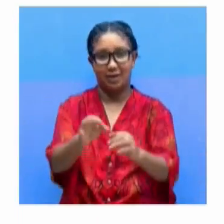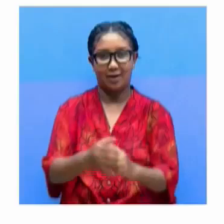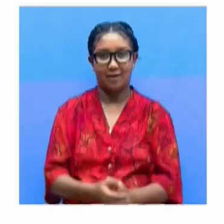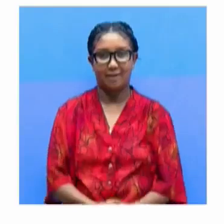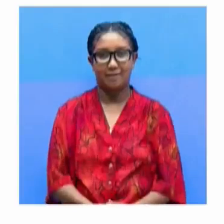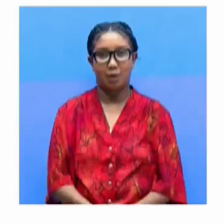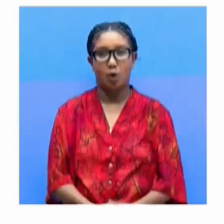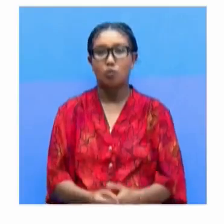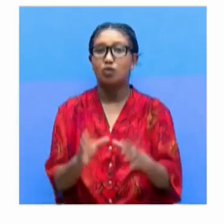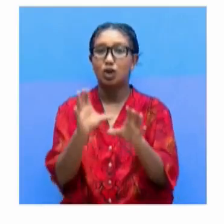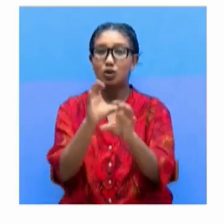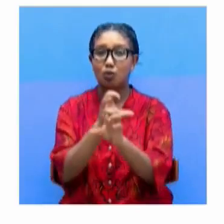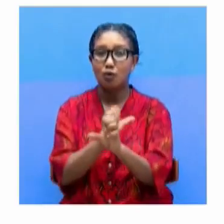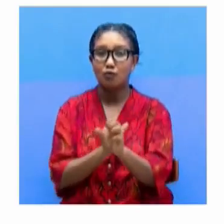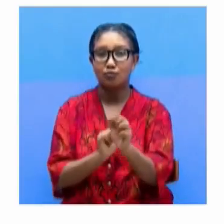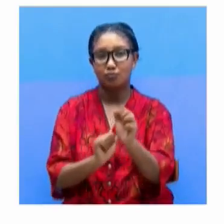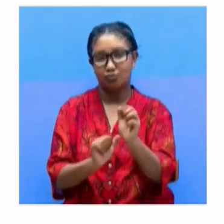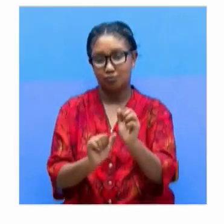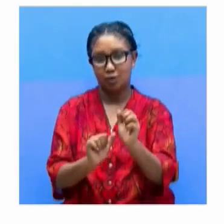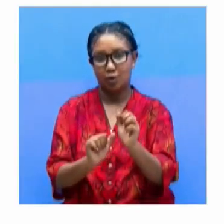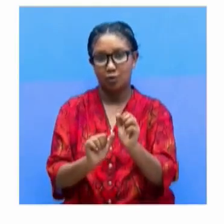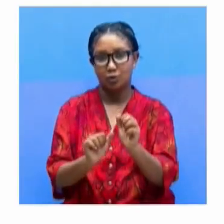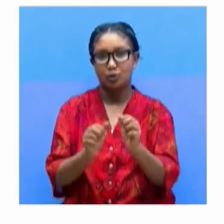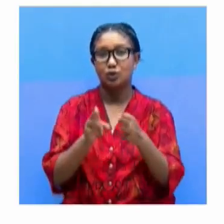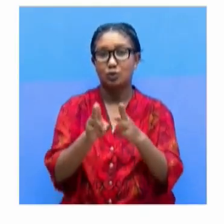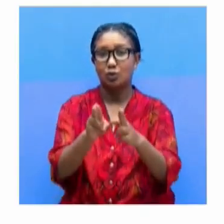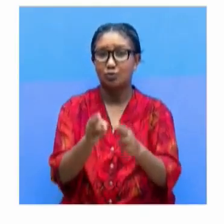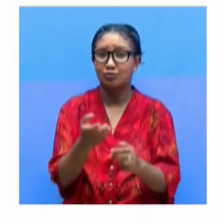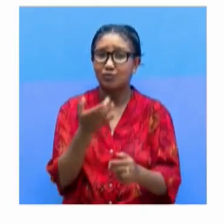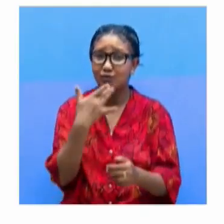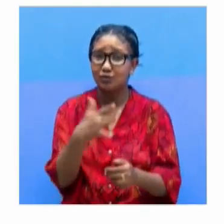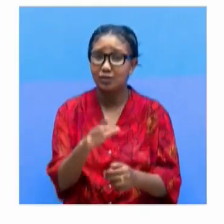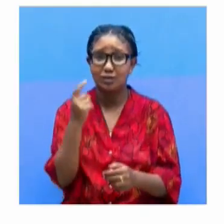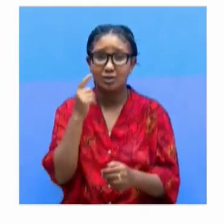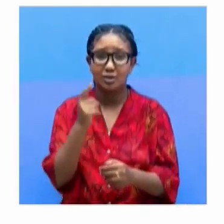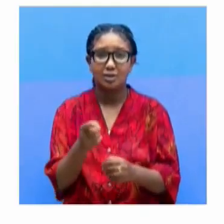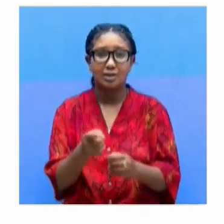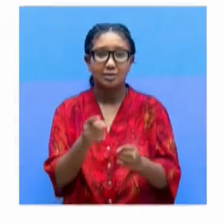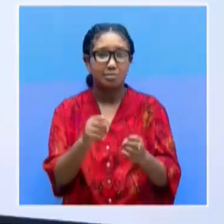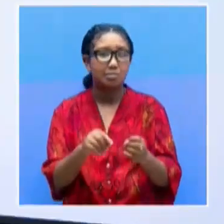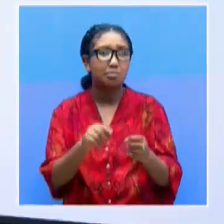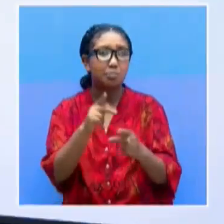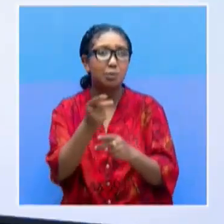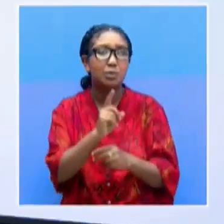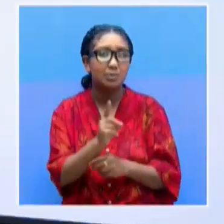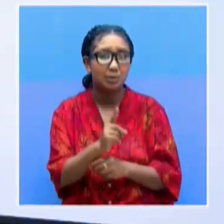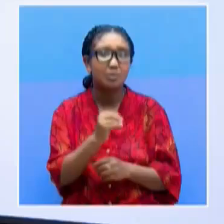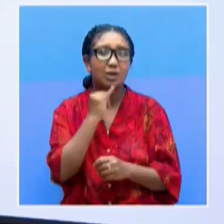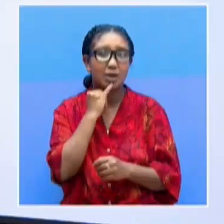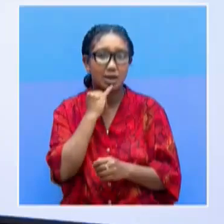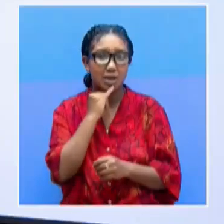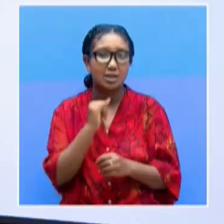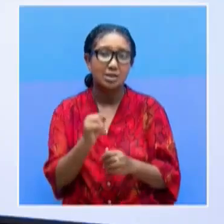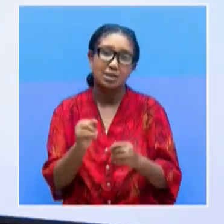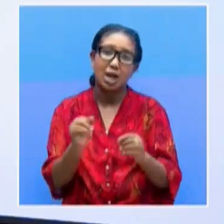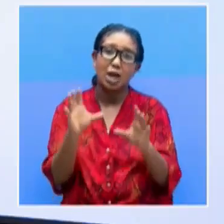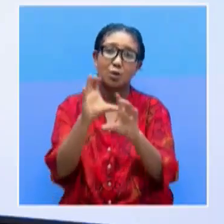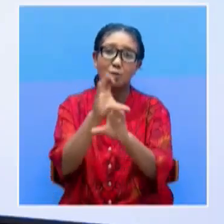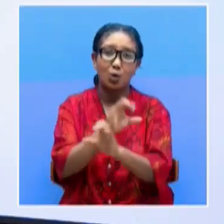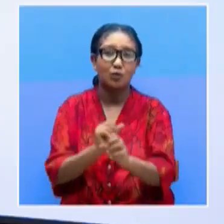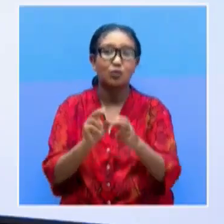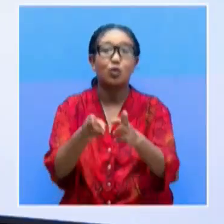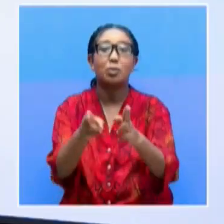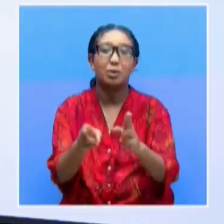End of story. Yeah? Have you ever heard people say at the end of their speech, they say end of story? That means